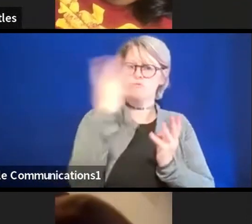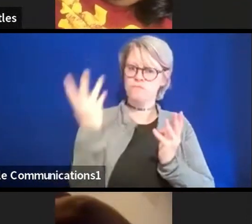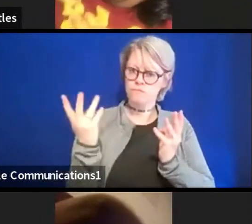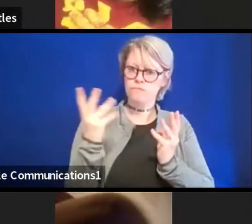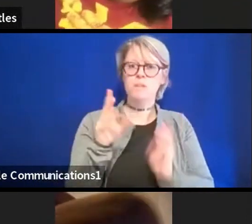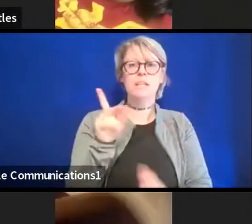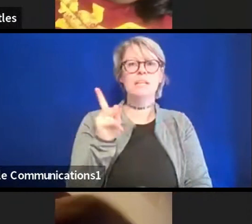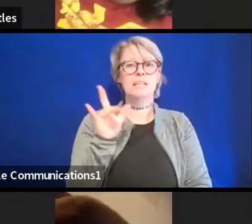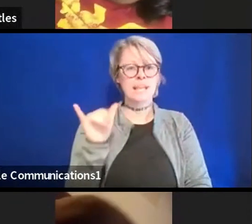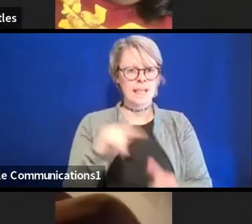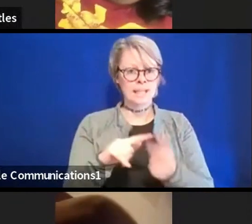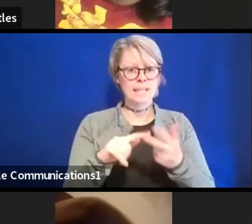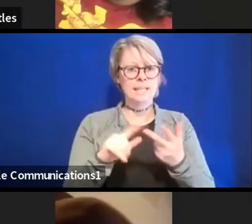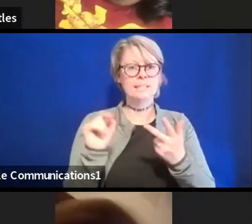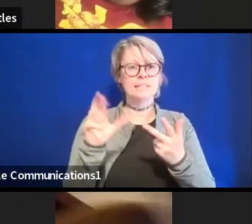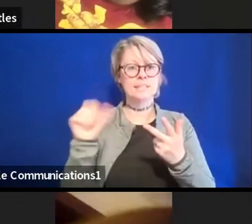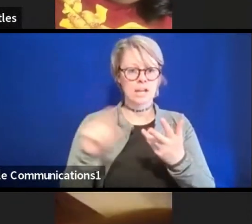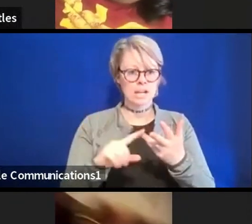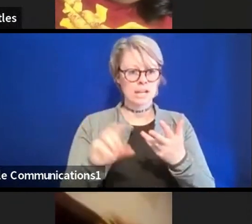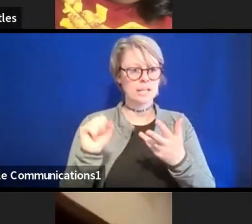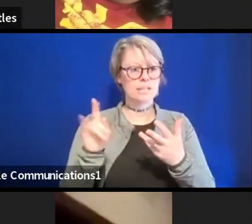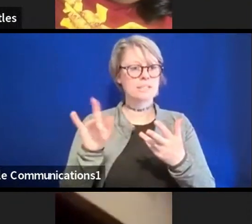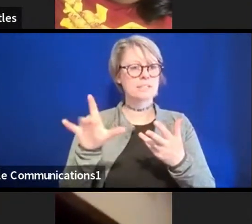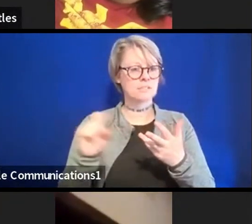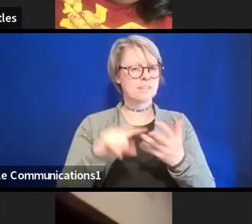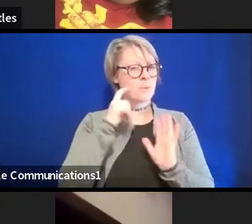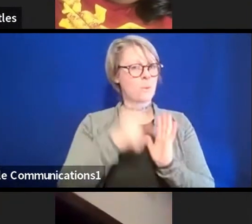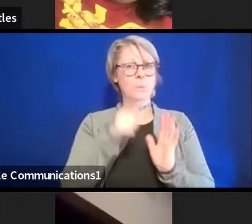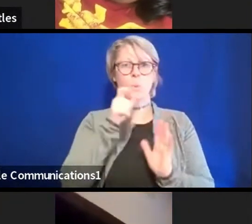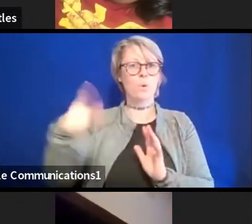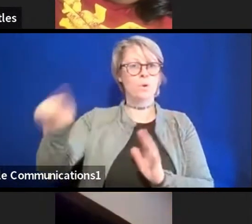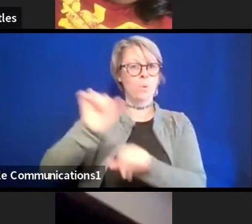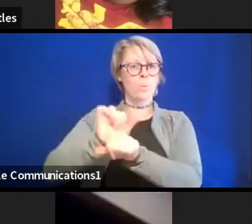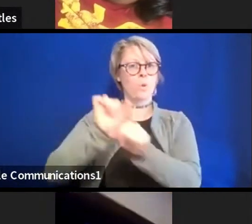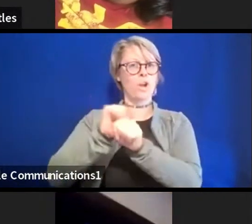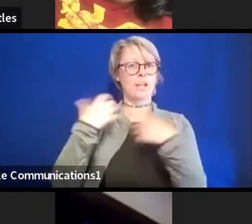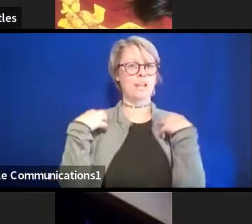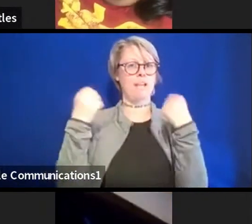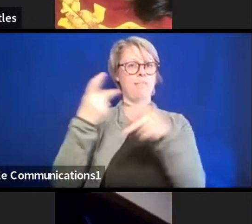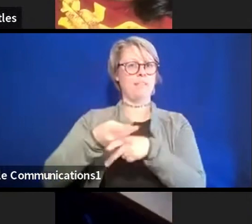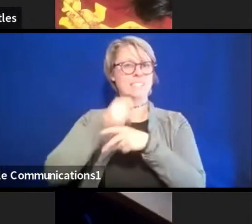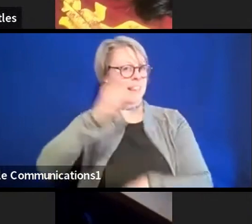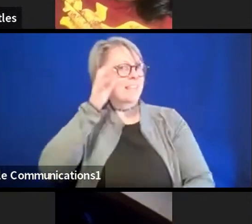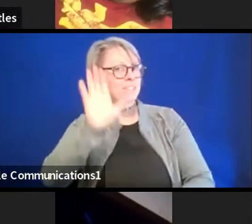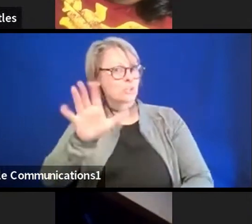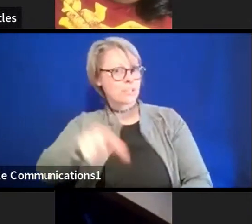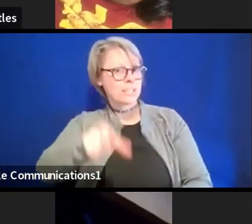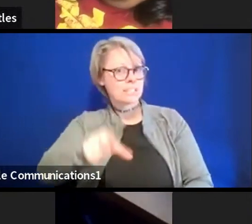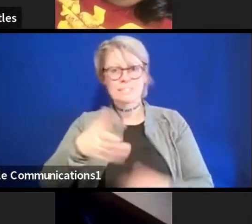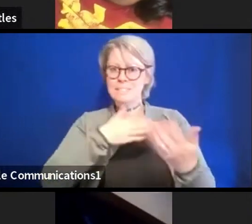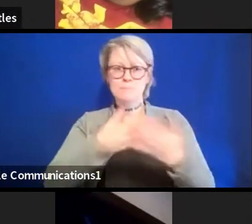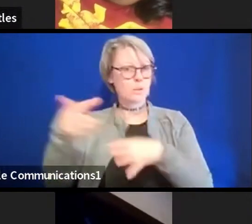Skittles, you're mentioning is that the healthcare person did not listen to you. No matter how